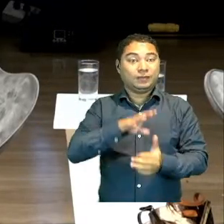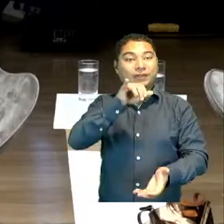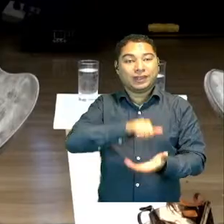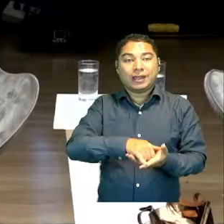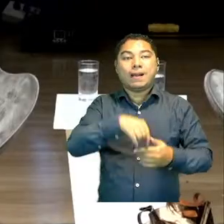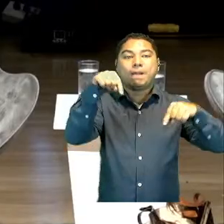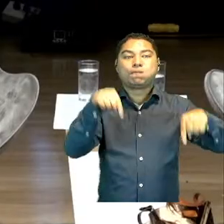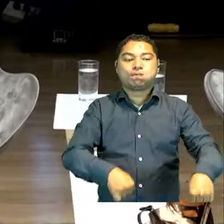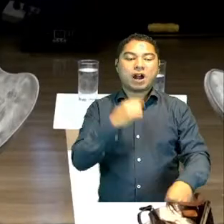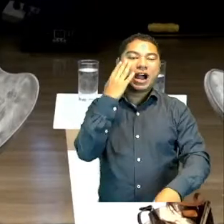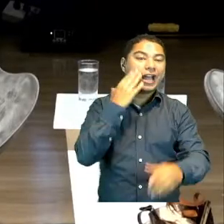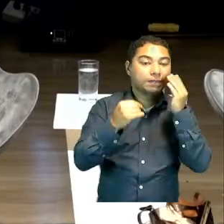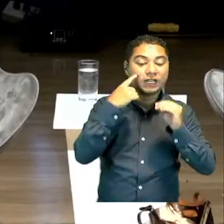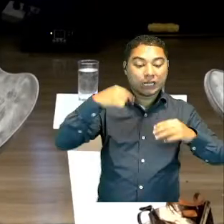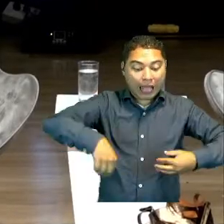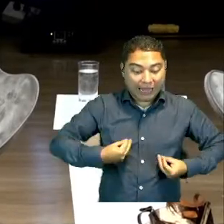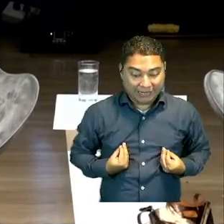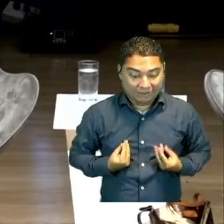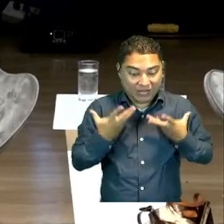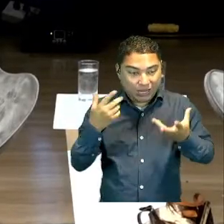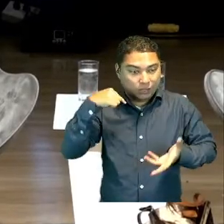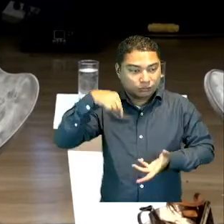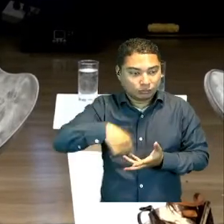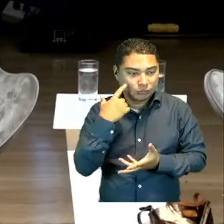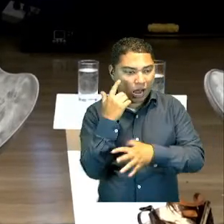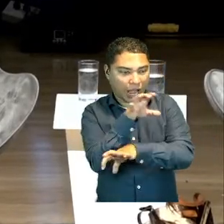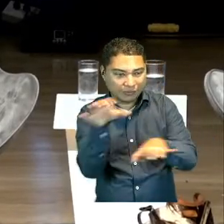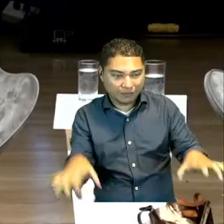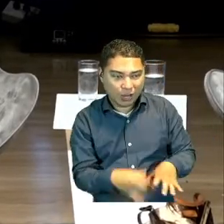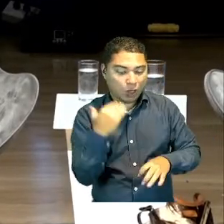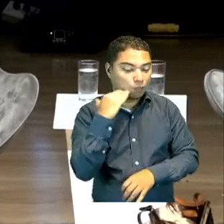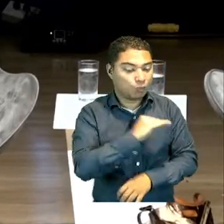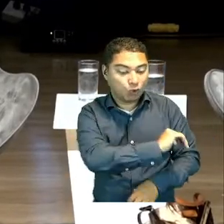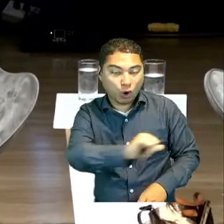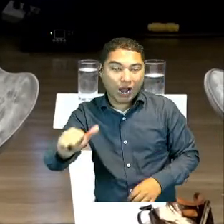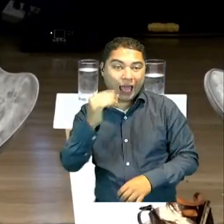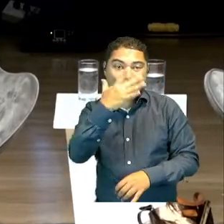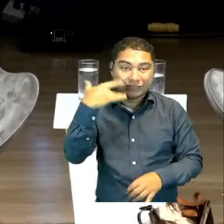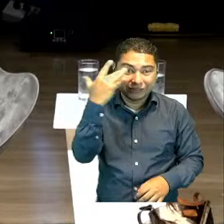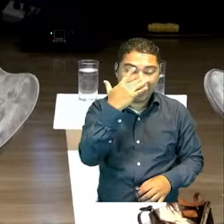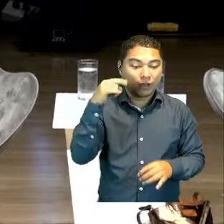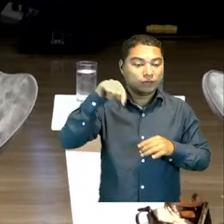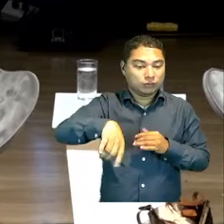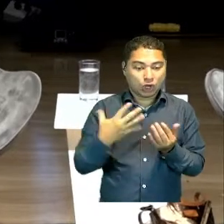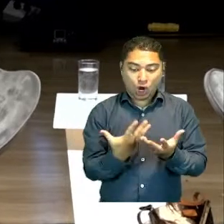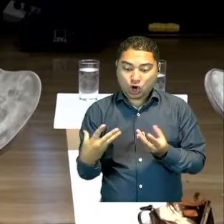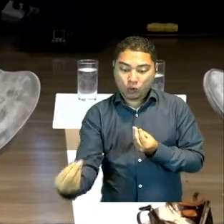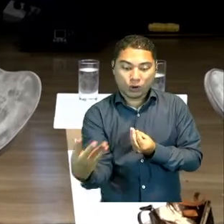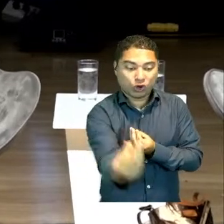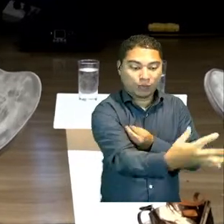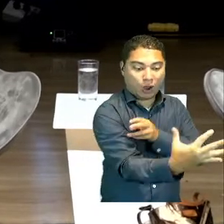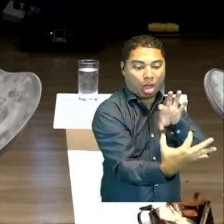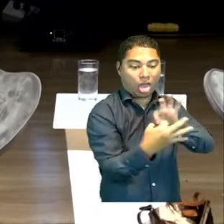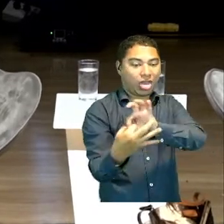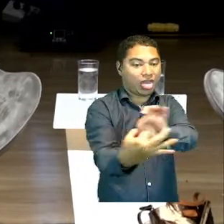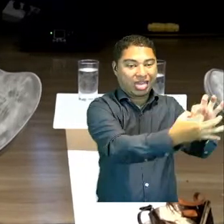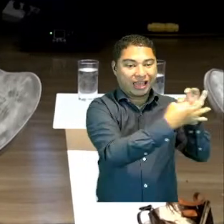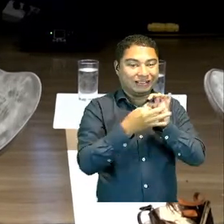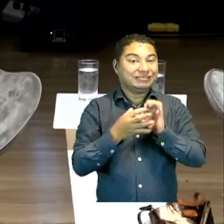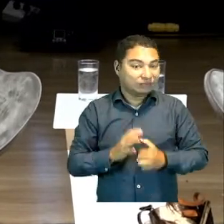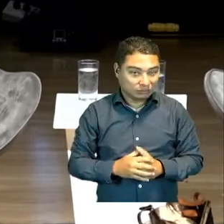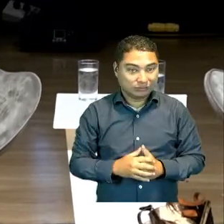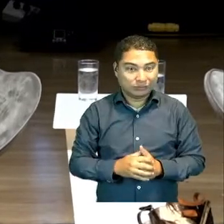valuable. What we're doing here can give a notion of sense to our African